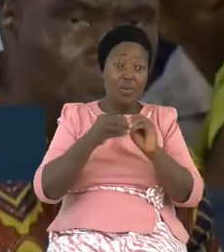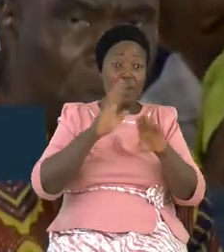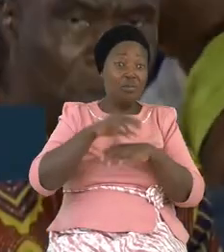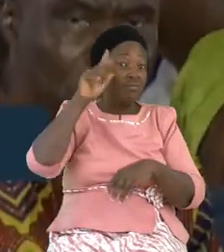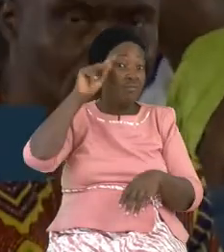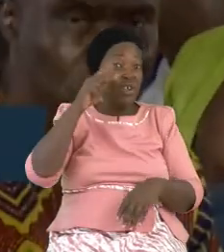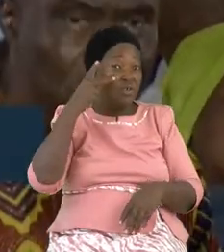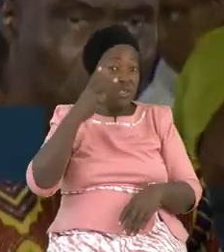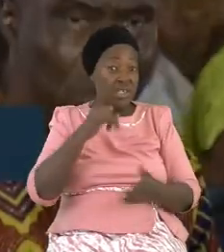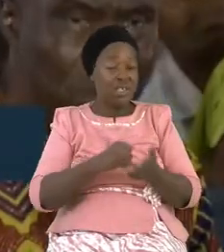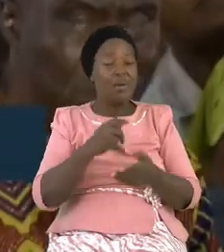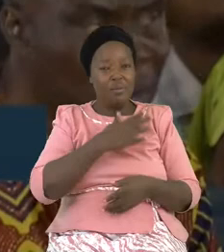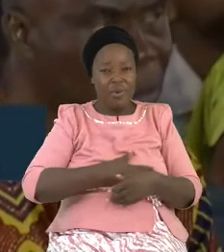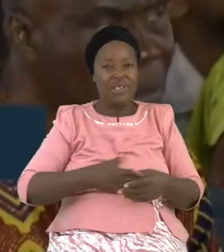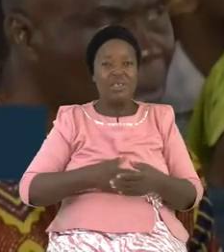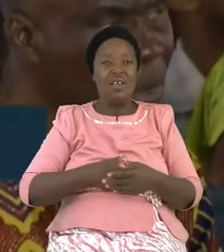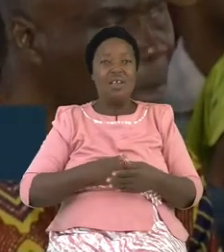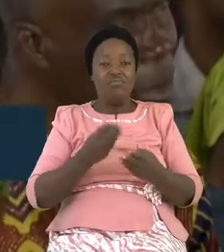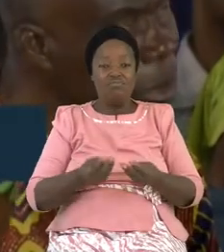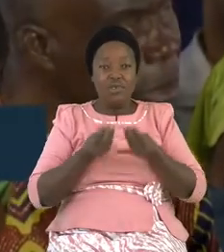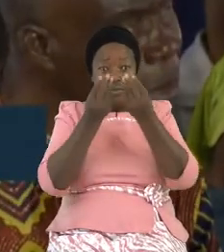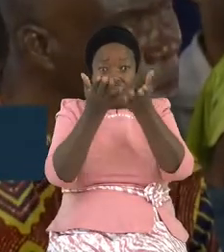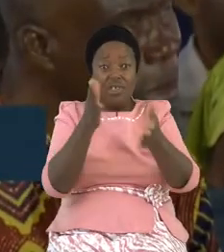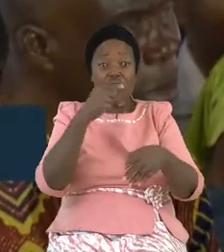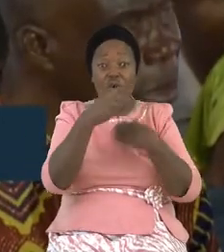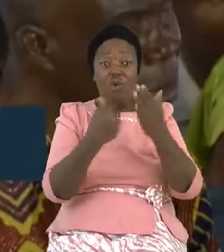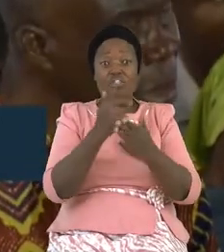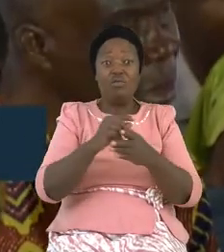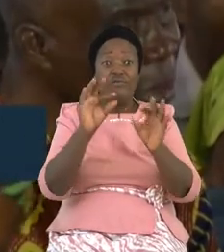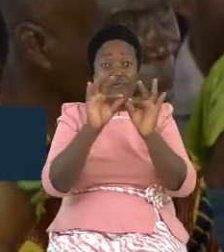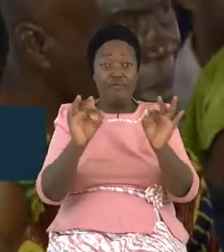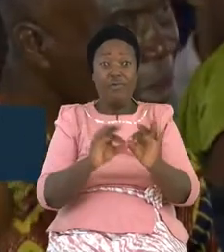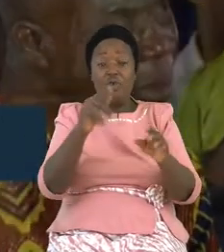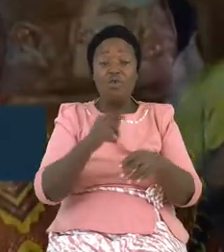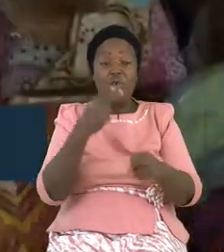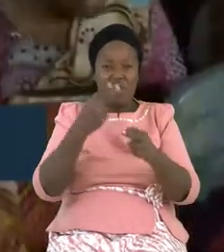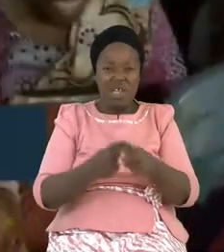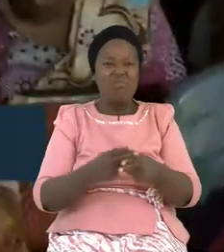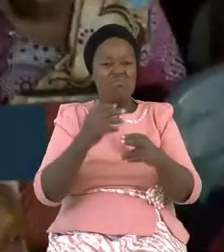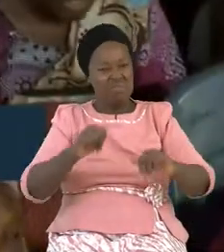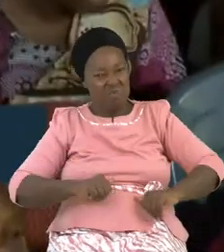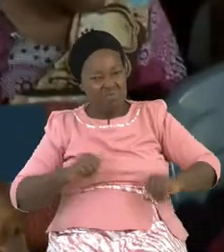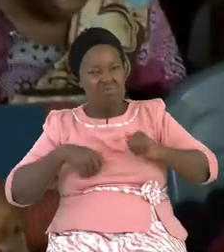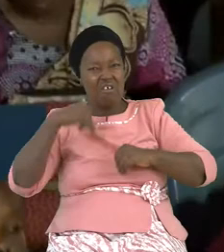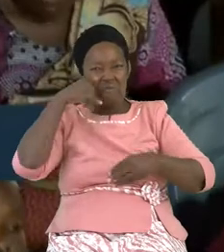and submit. The Lord has done something good in your life. The greatest